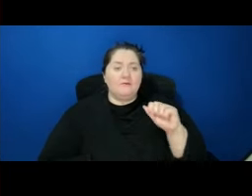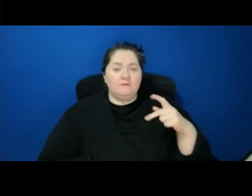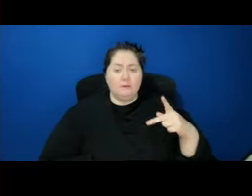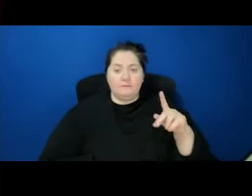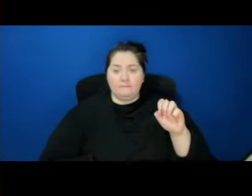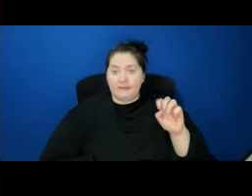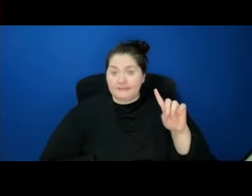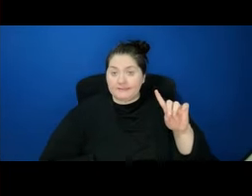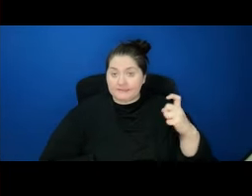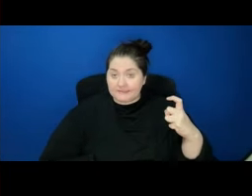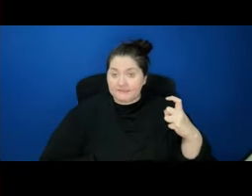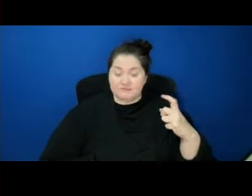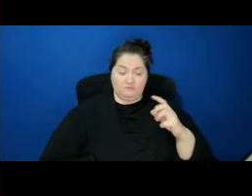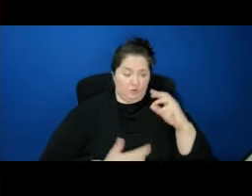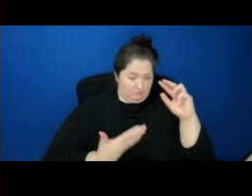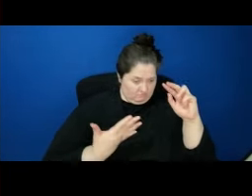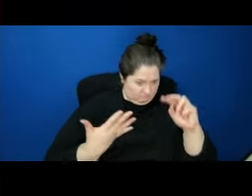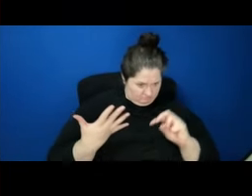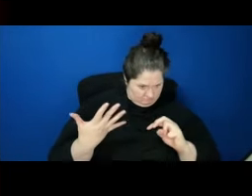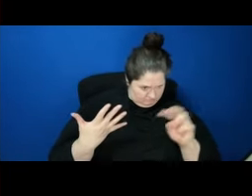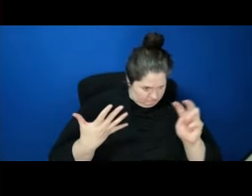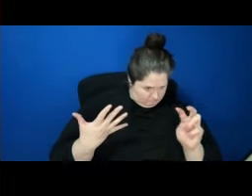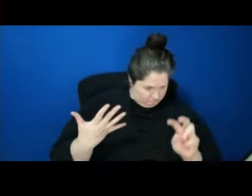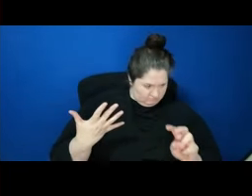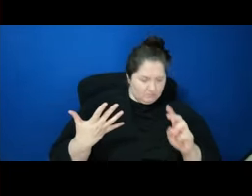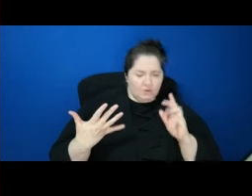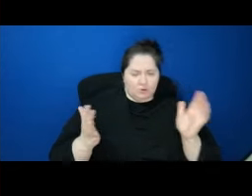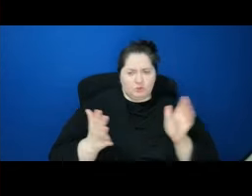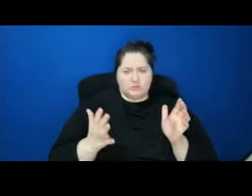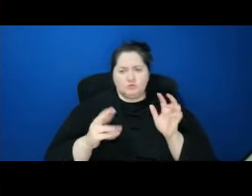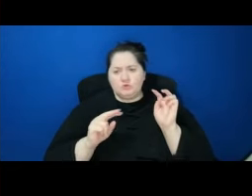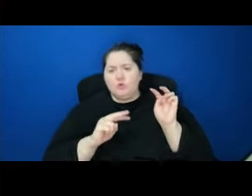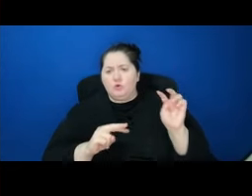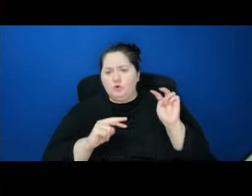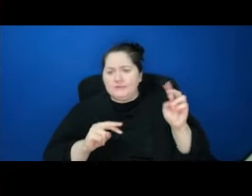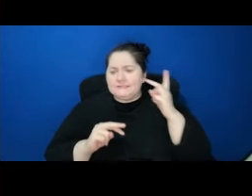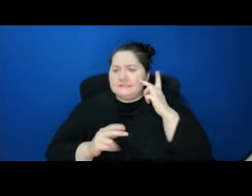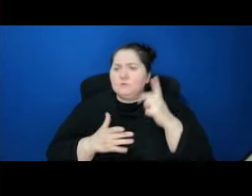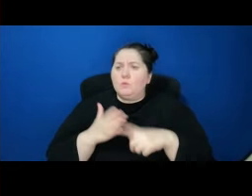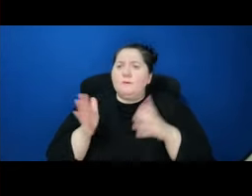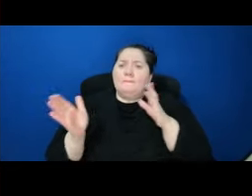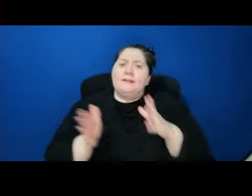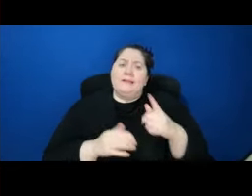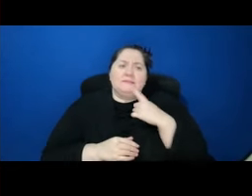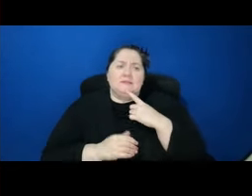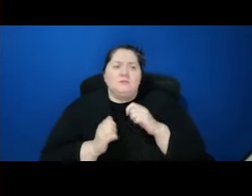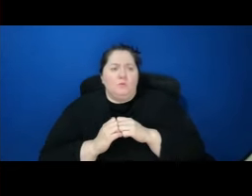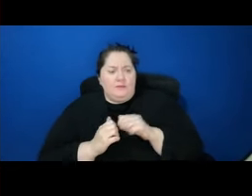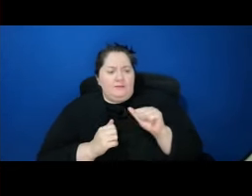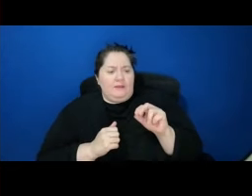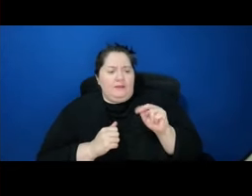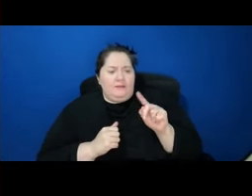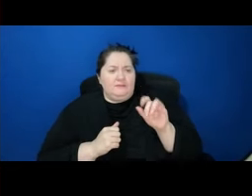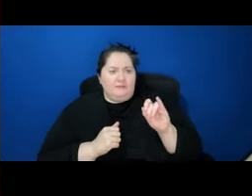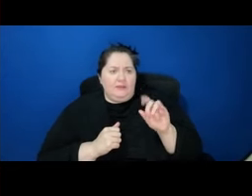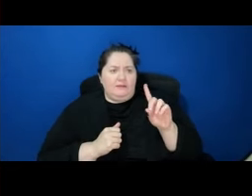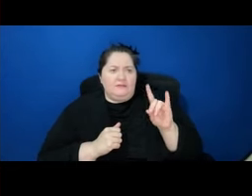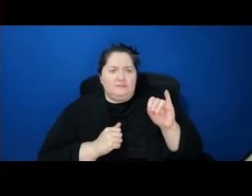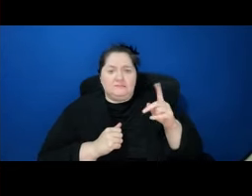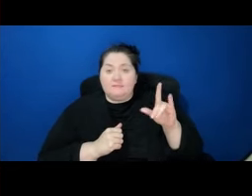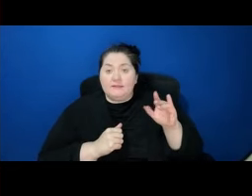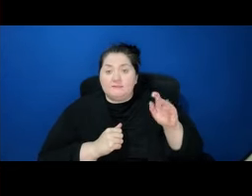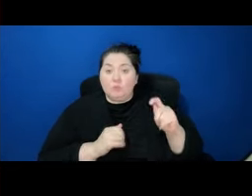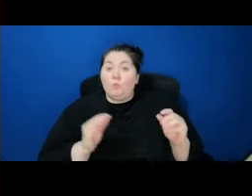all. And if you have an interest in that topic, I encourage you to take a look and see what the plan says about anti-displacement, which is much more than we have in the